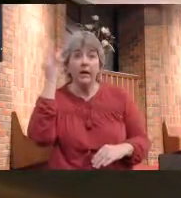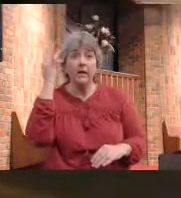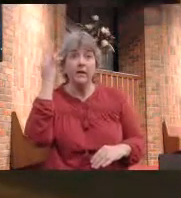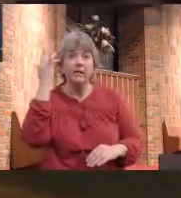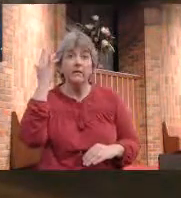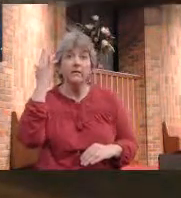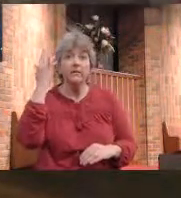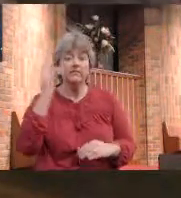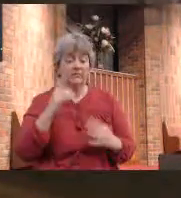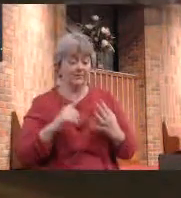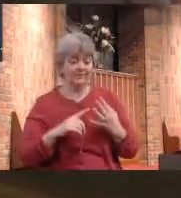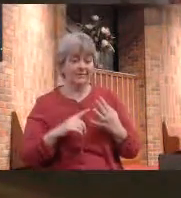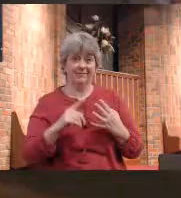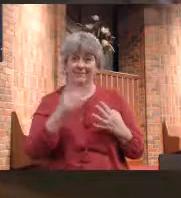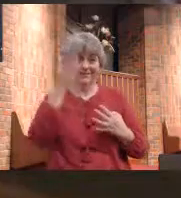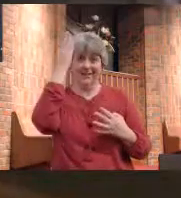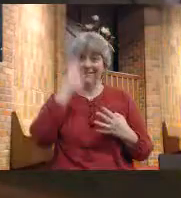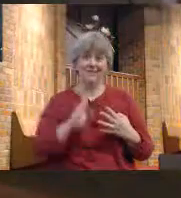Because of God.